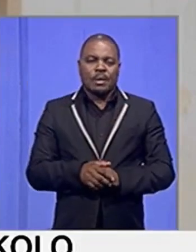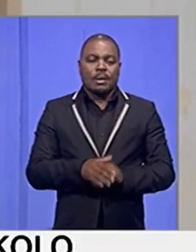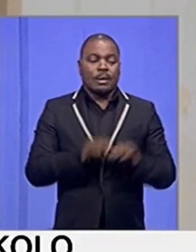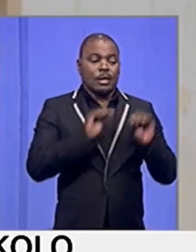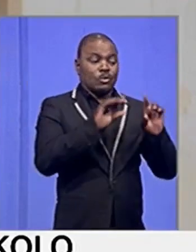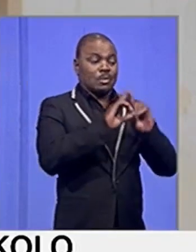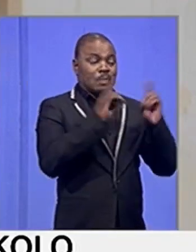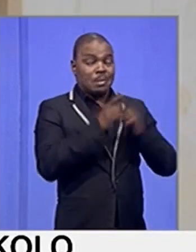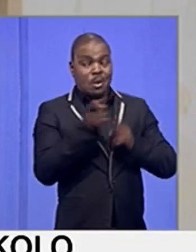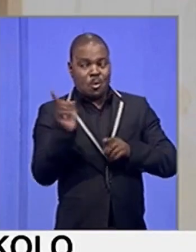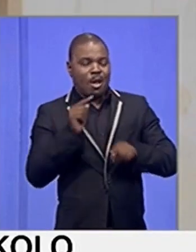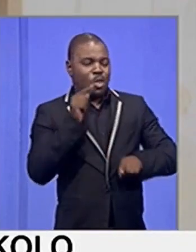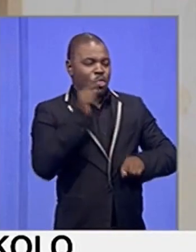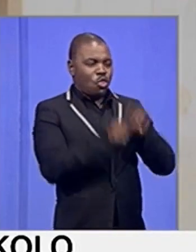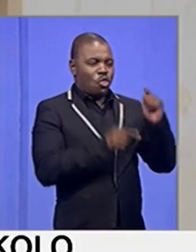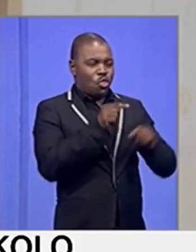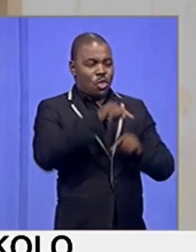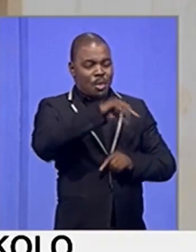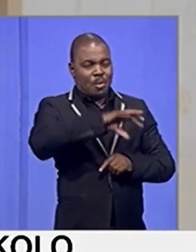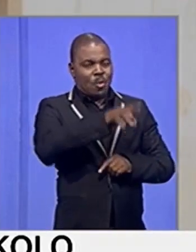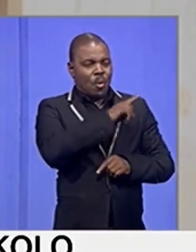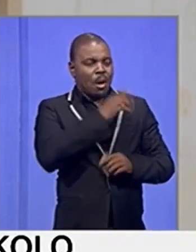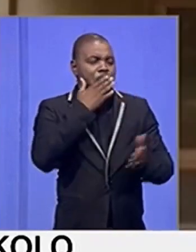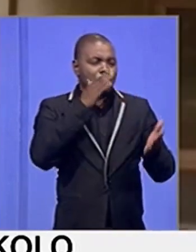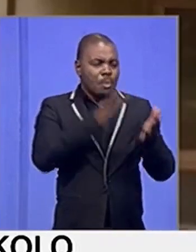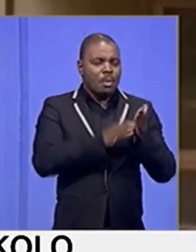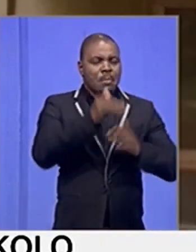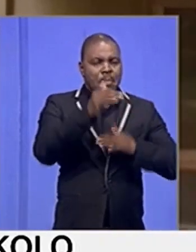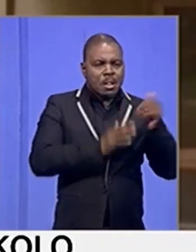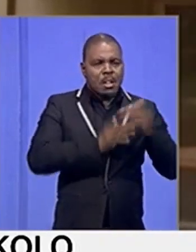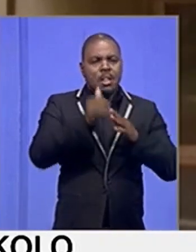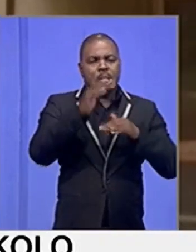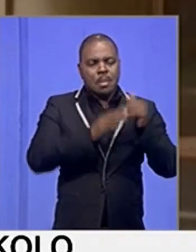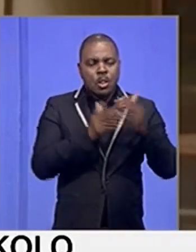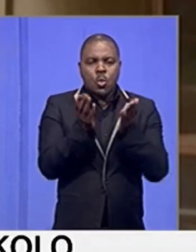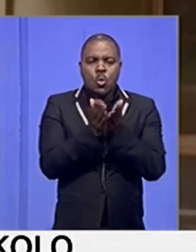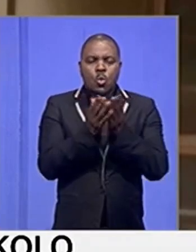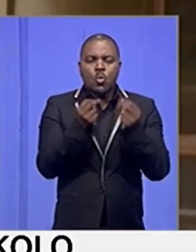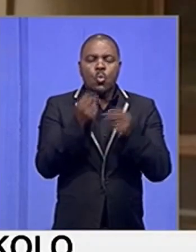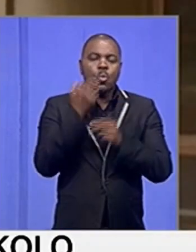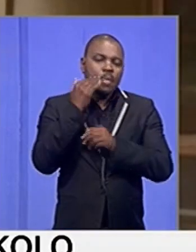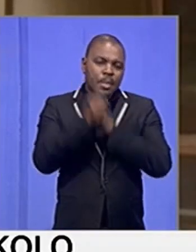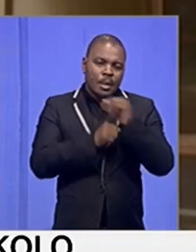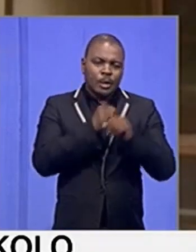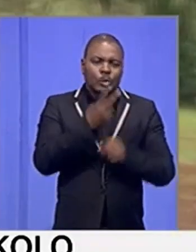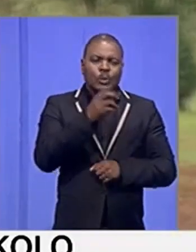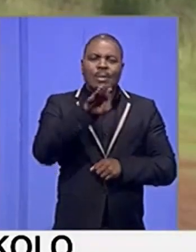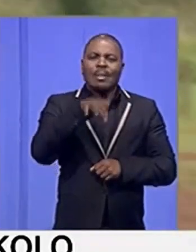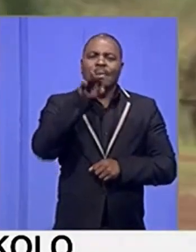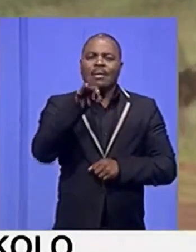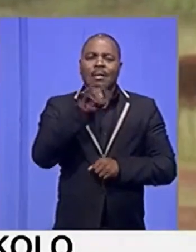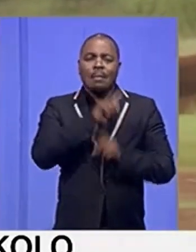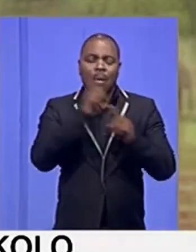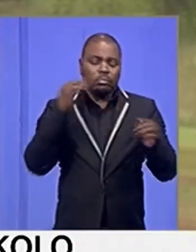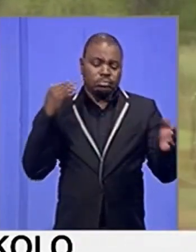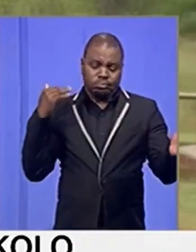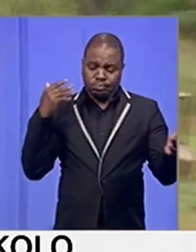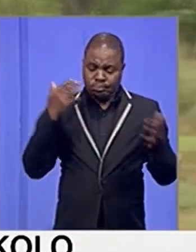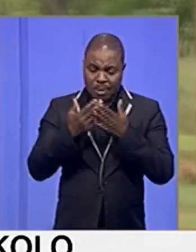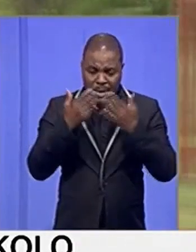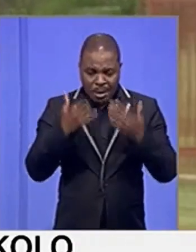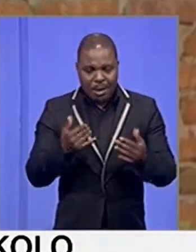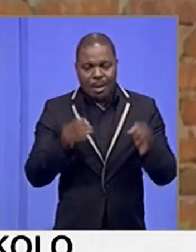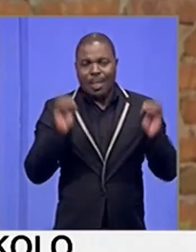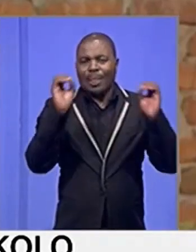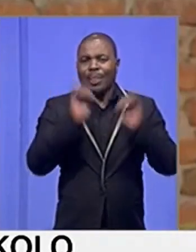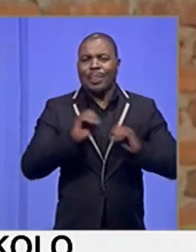thuto ka profenseng ka go ba tshepiša go ba agela dikolo tse dimpša ga e sa le go tloga ka 2013 e fela go fitlha ga bjalo ga go nko ye